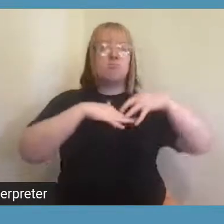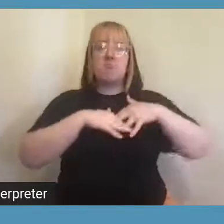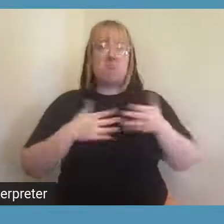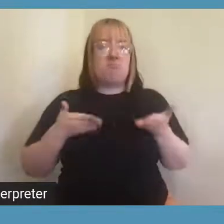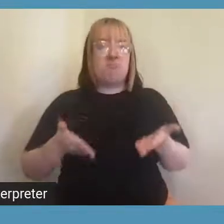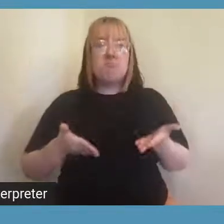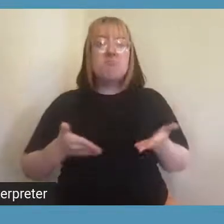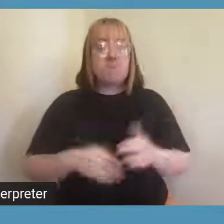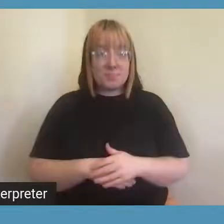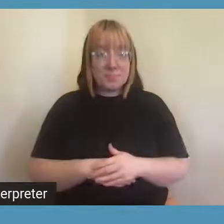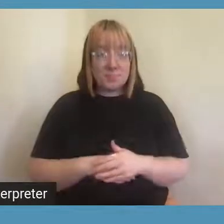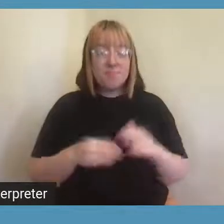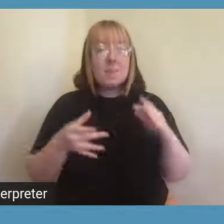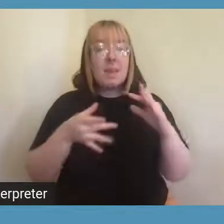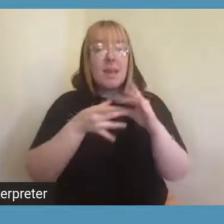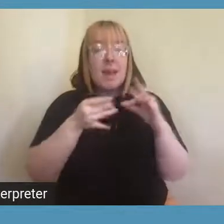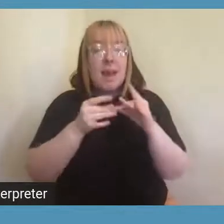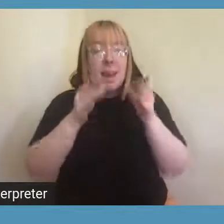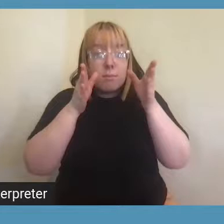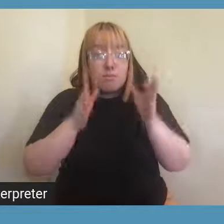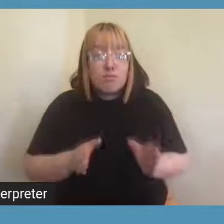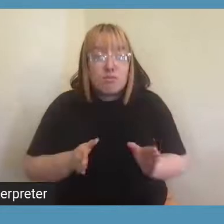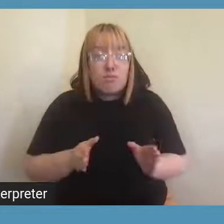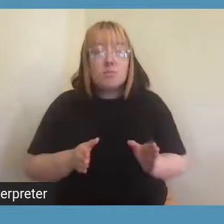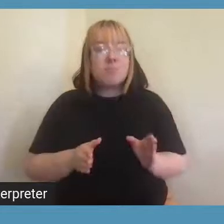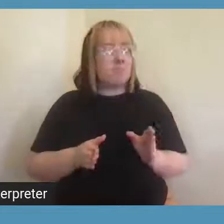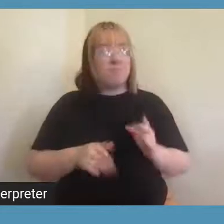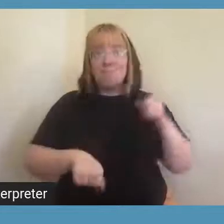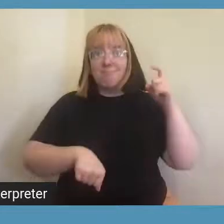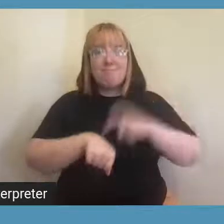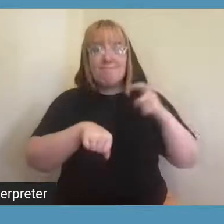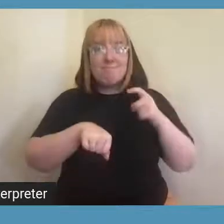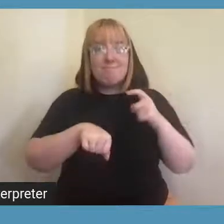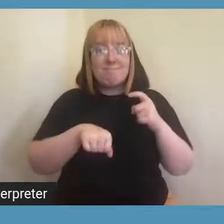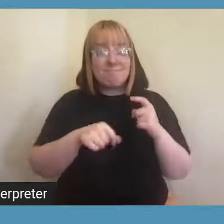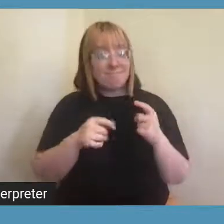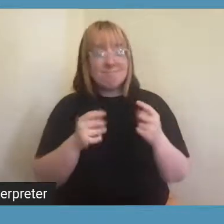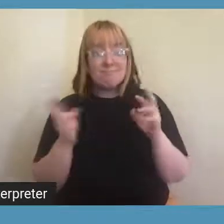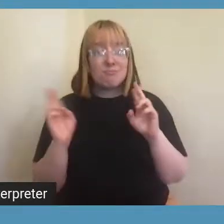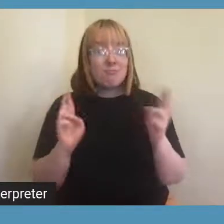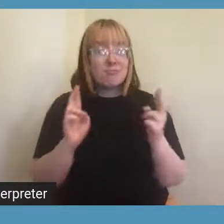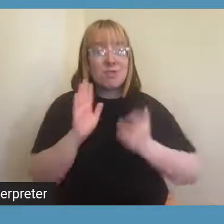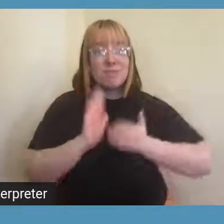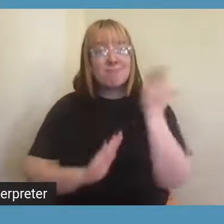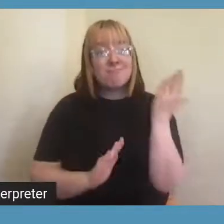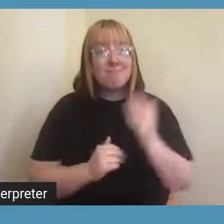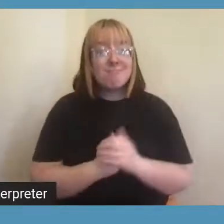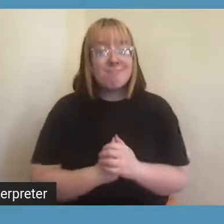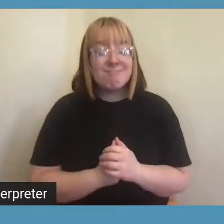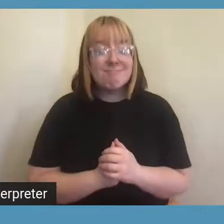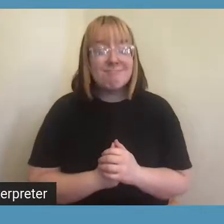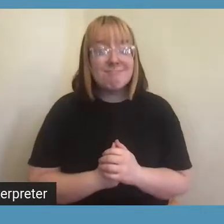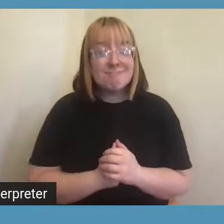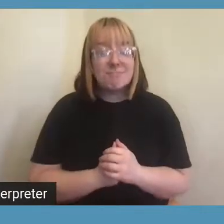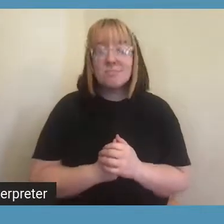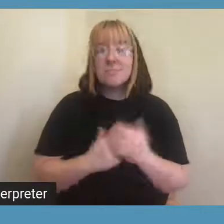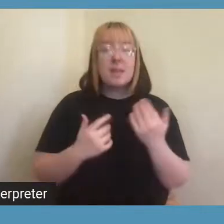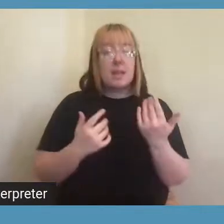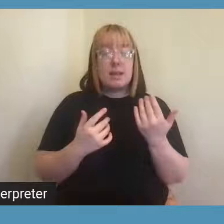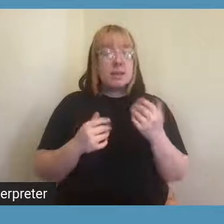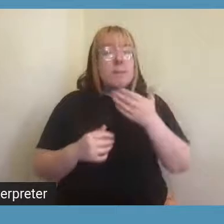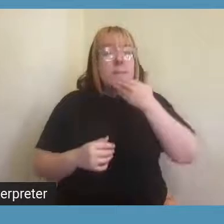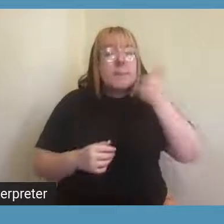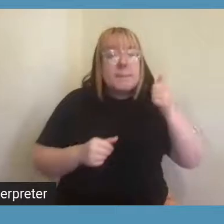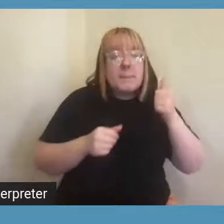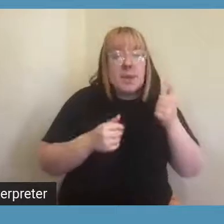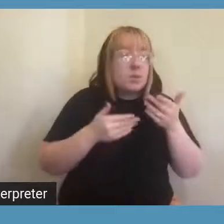captioner is right on time and is ready to go. The best way to continuously